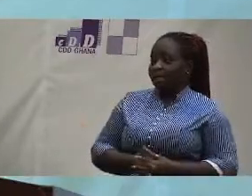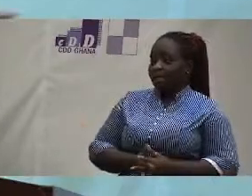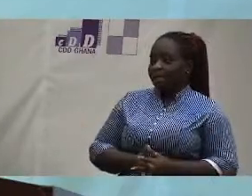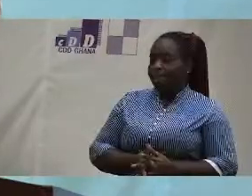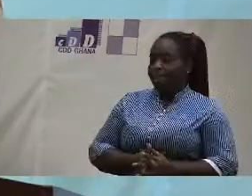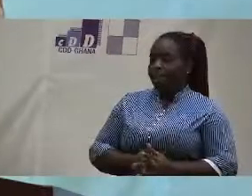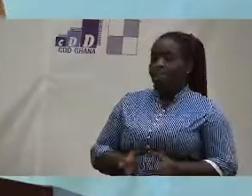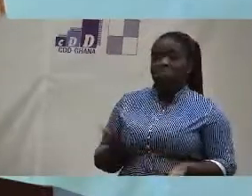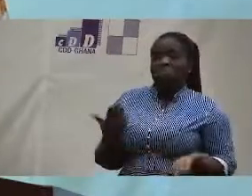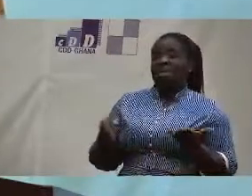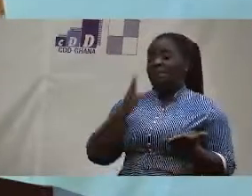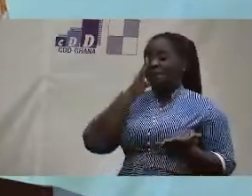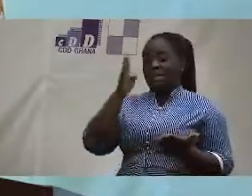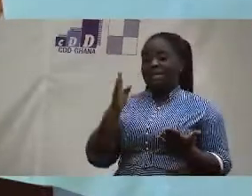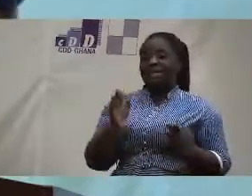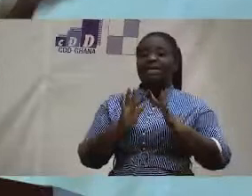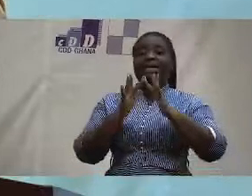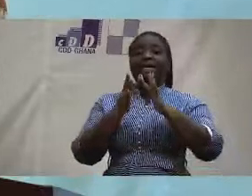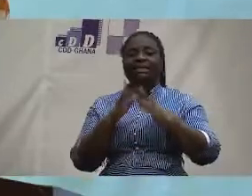the provider being